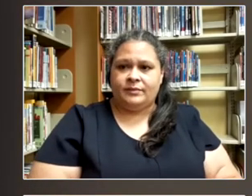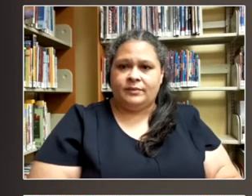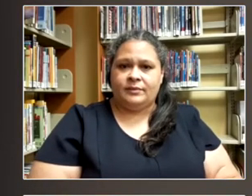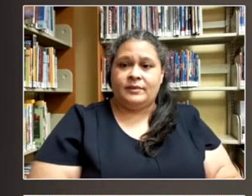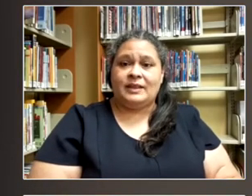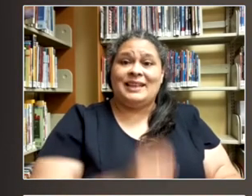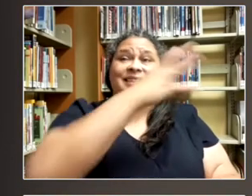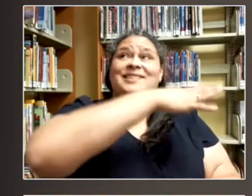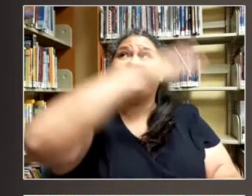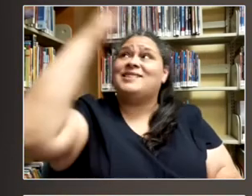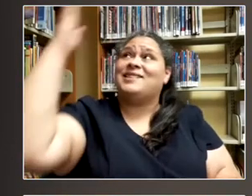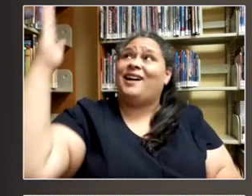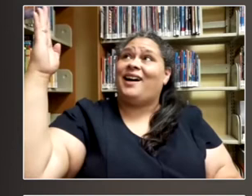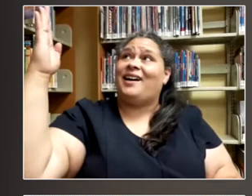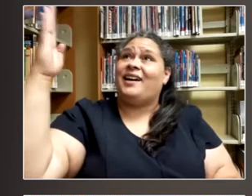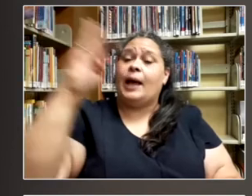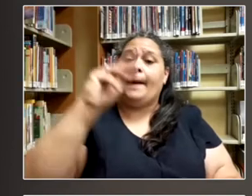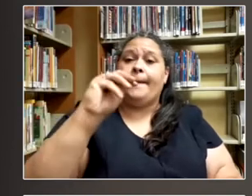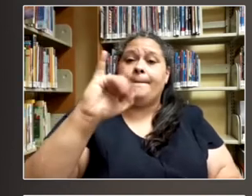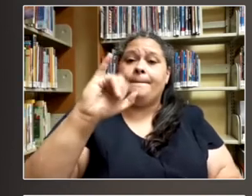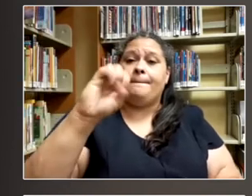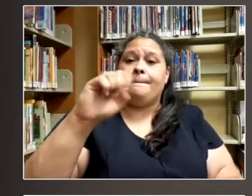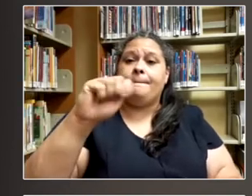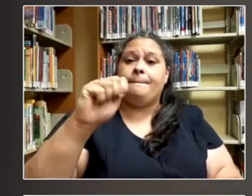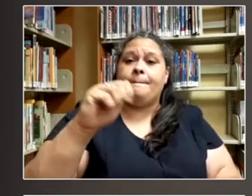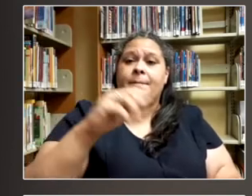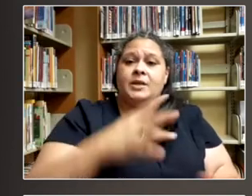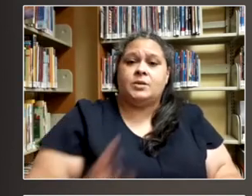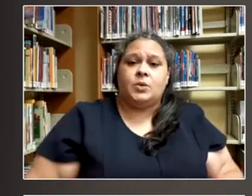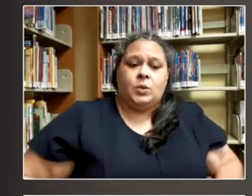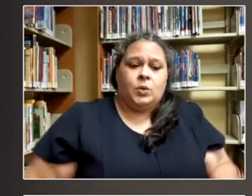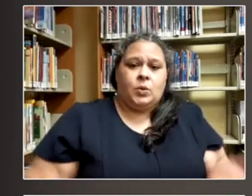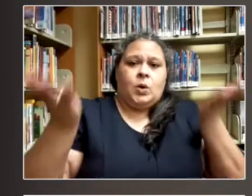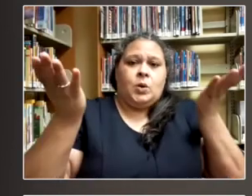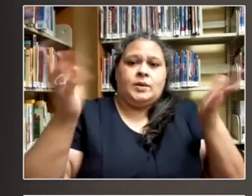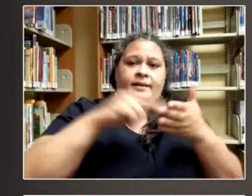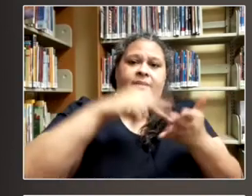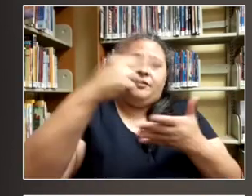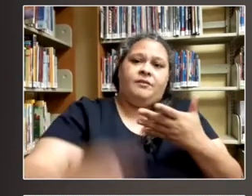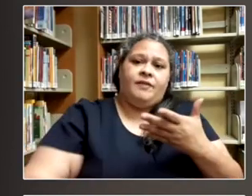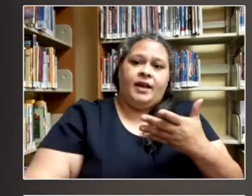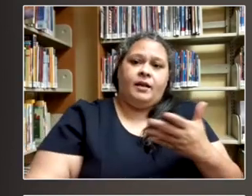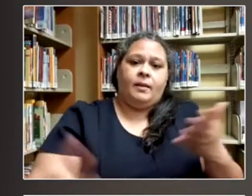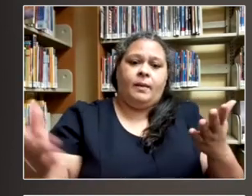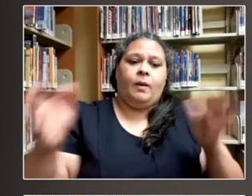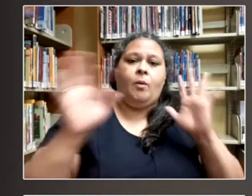In its sky, mist rose and fell. Rainwater gathered, river cascading.